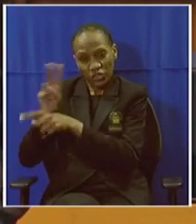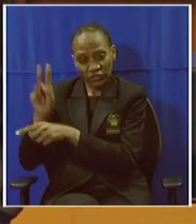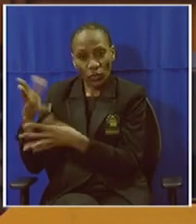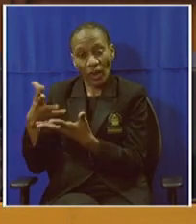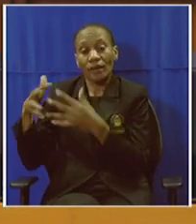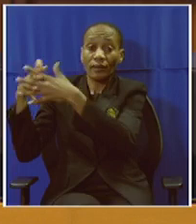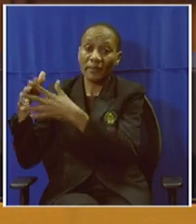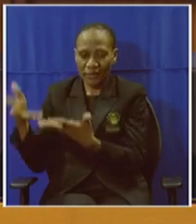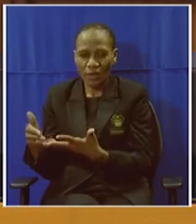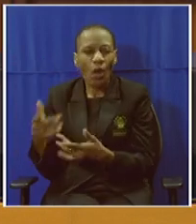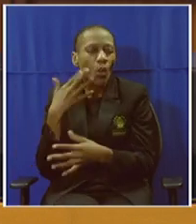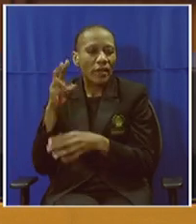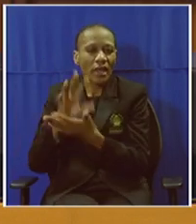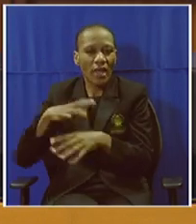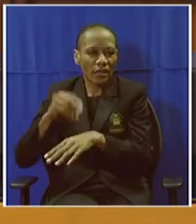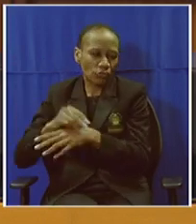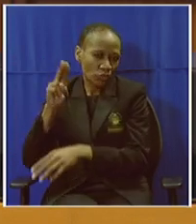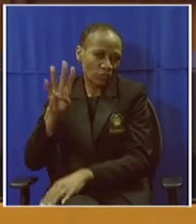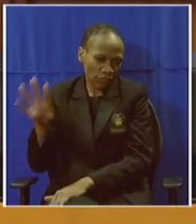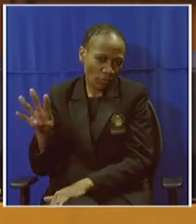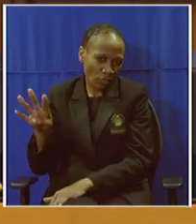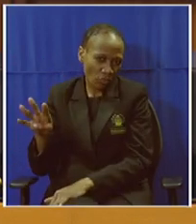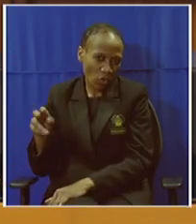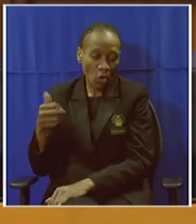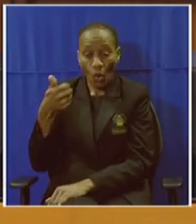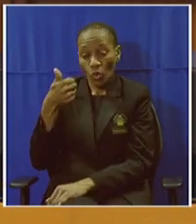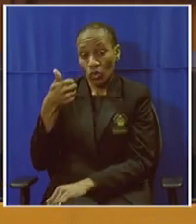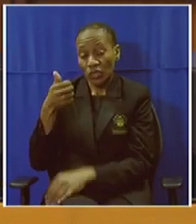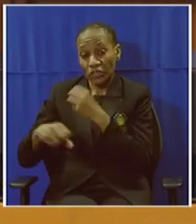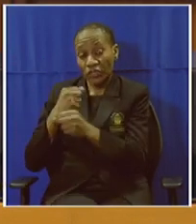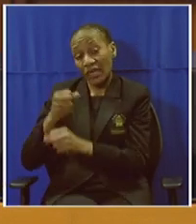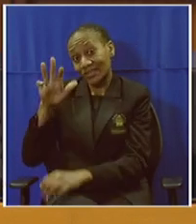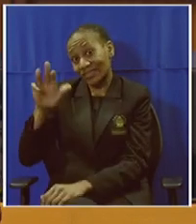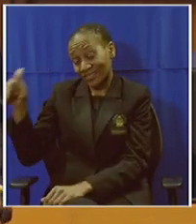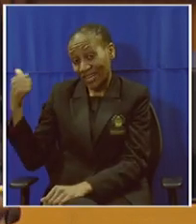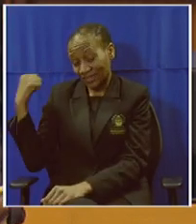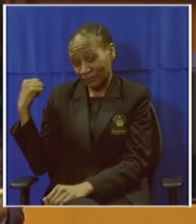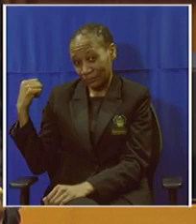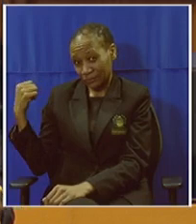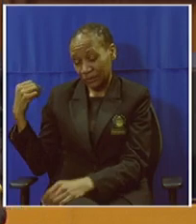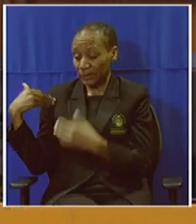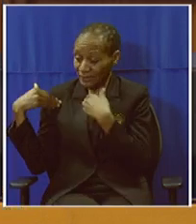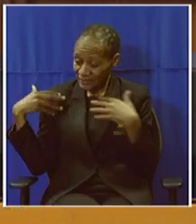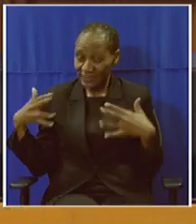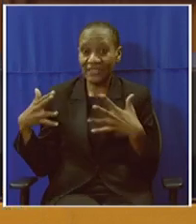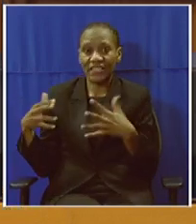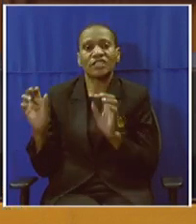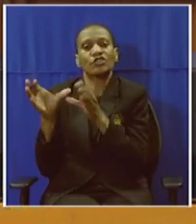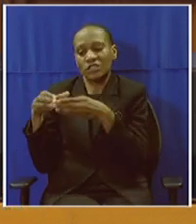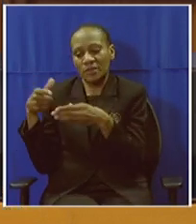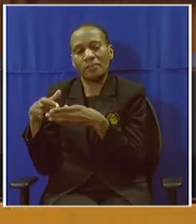Motaung was only 24 years old in 1969 when he started the mighty